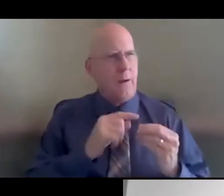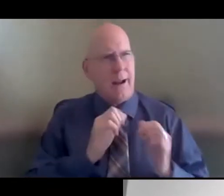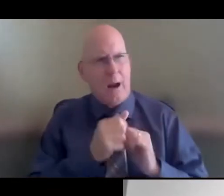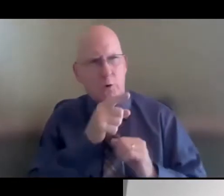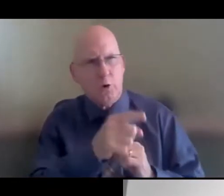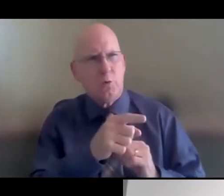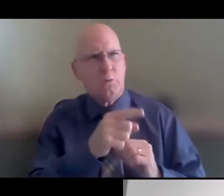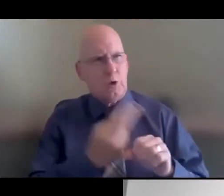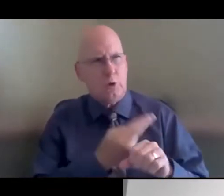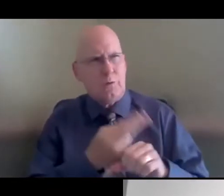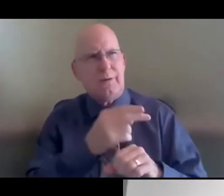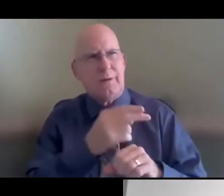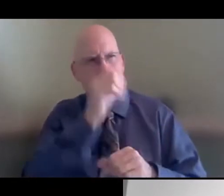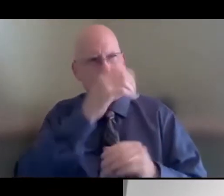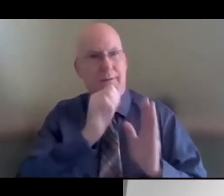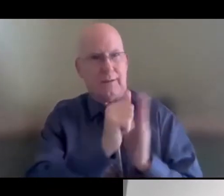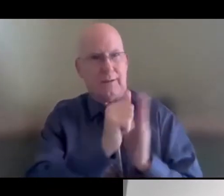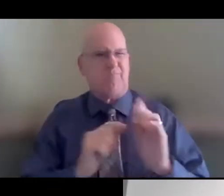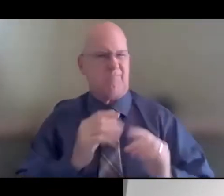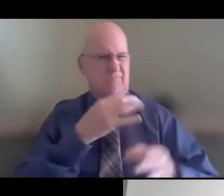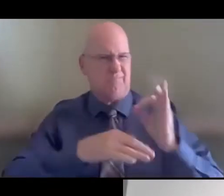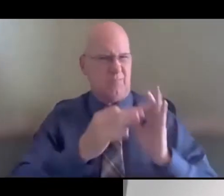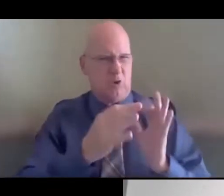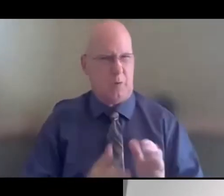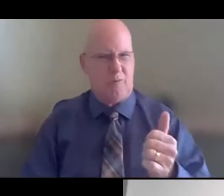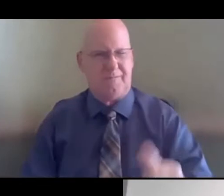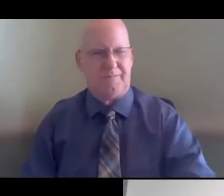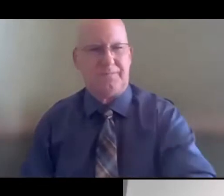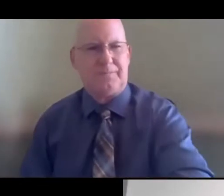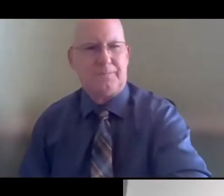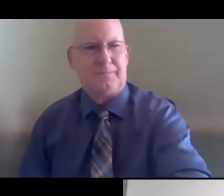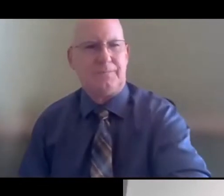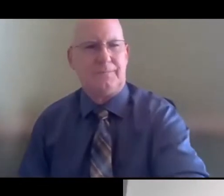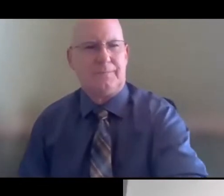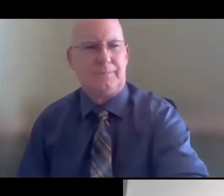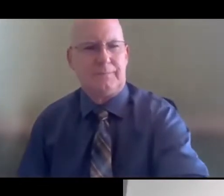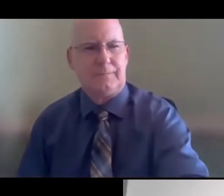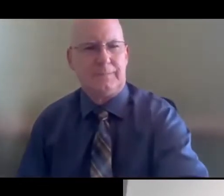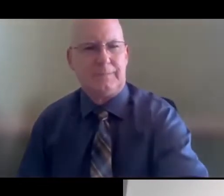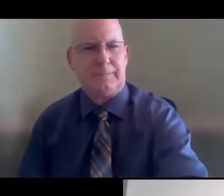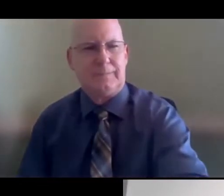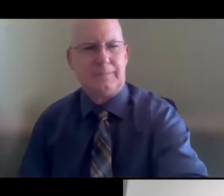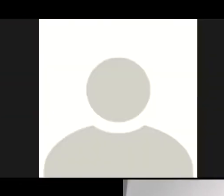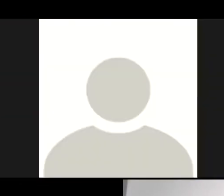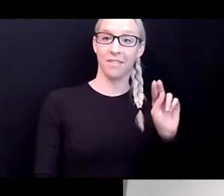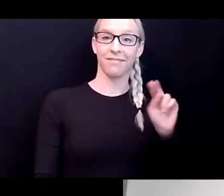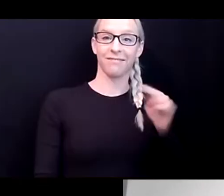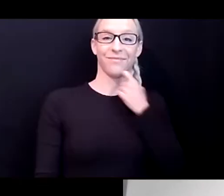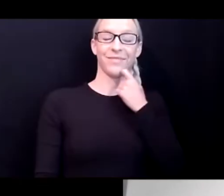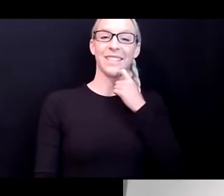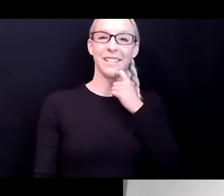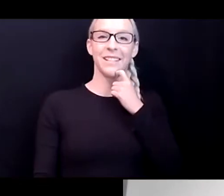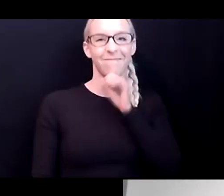all are using Sean's account. Well, Sean just turned 18. So he